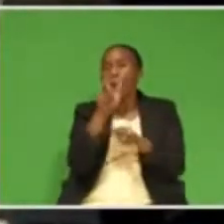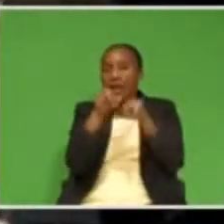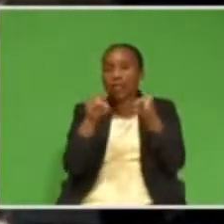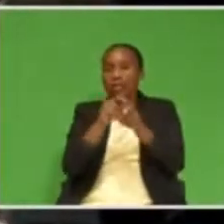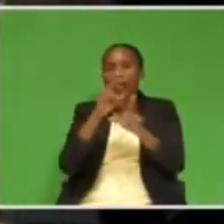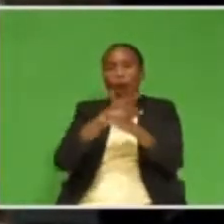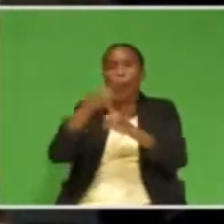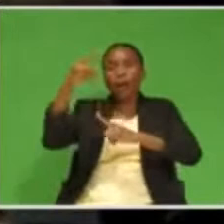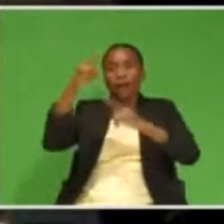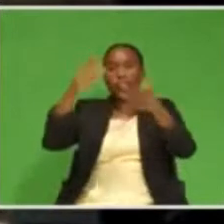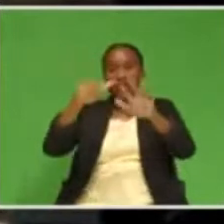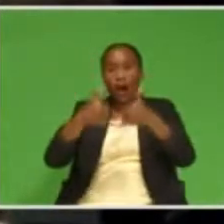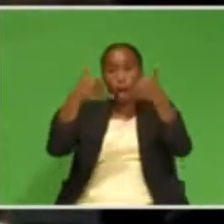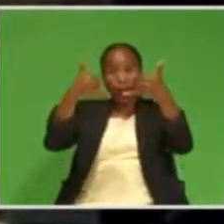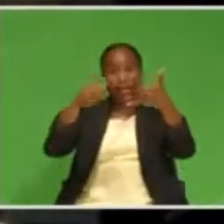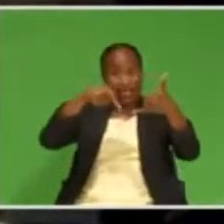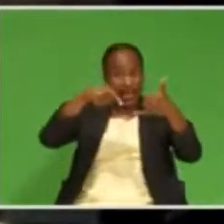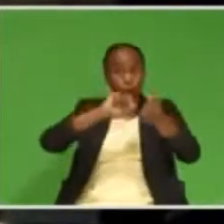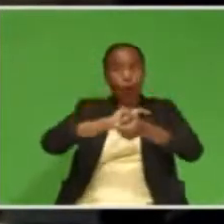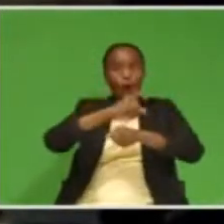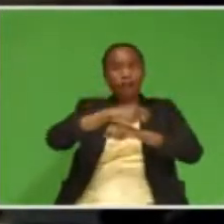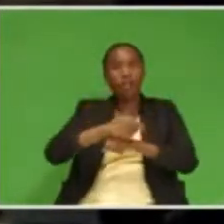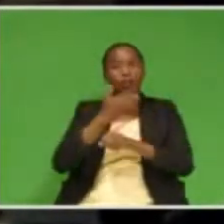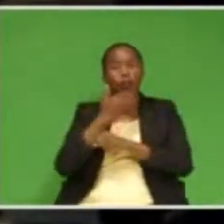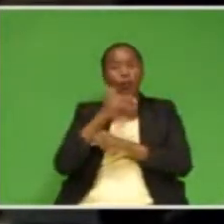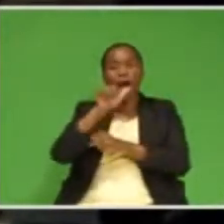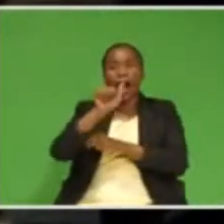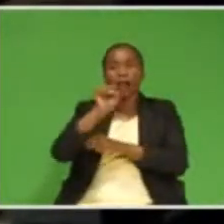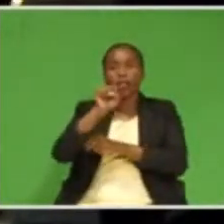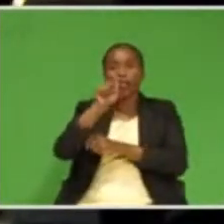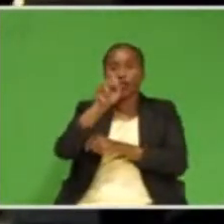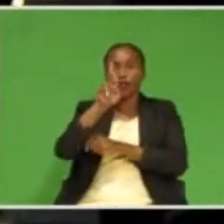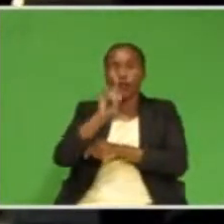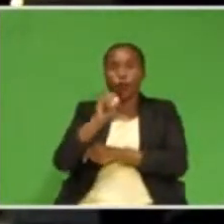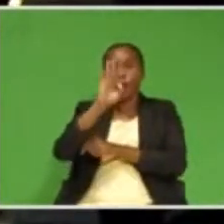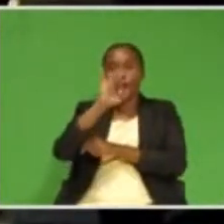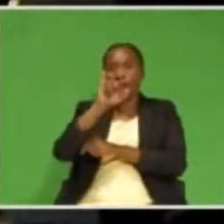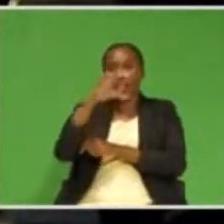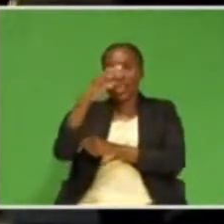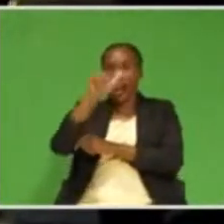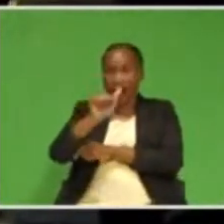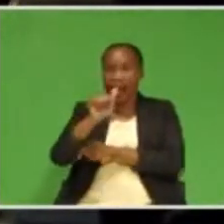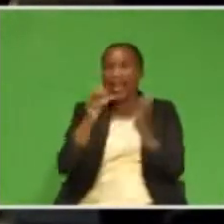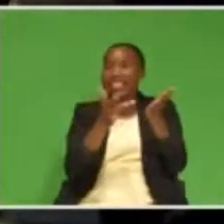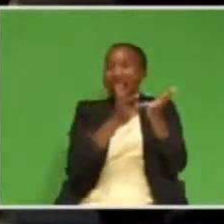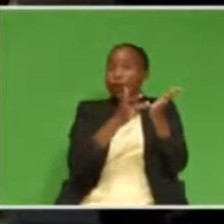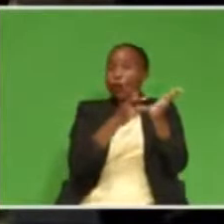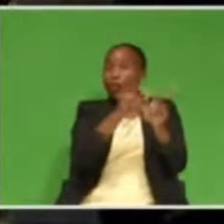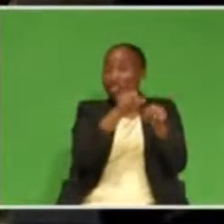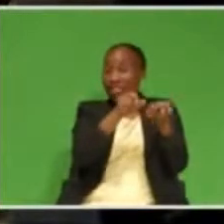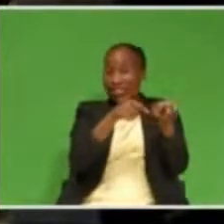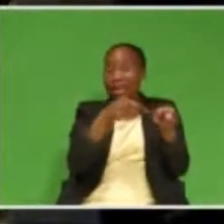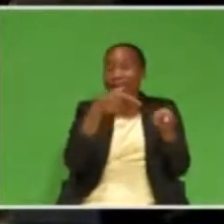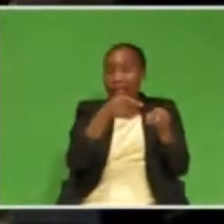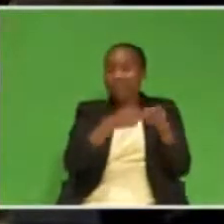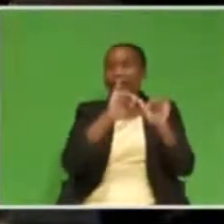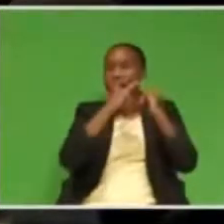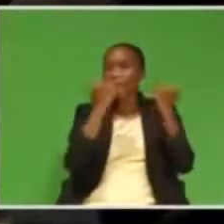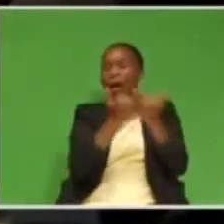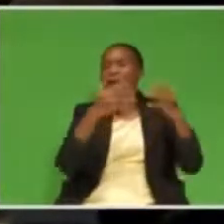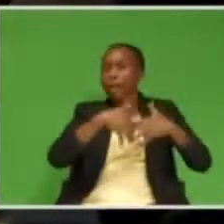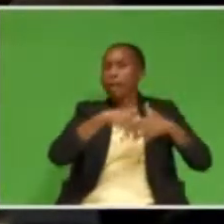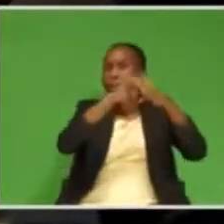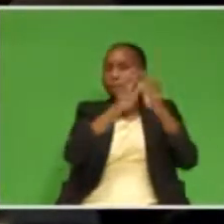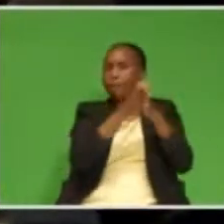at the conference was Astrofika Technologies, a company co-founded by